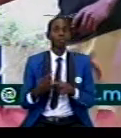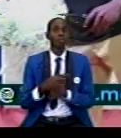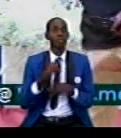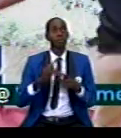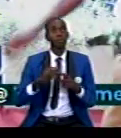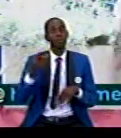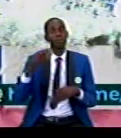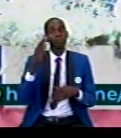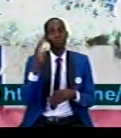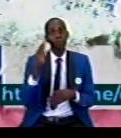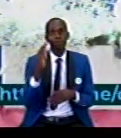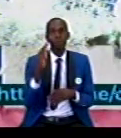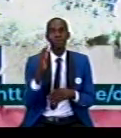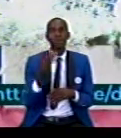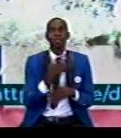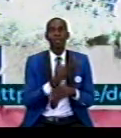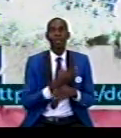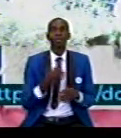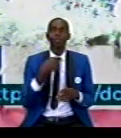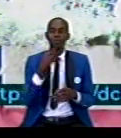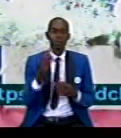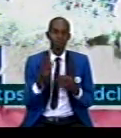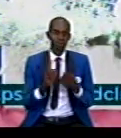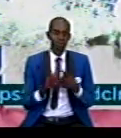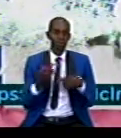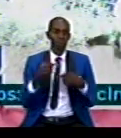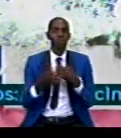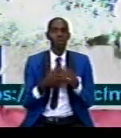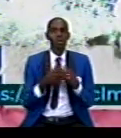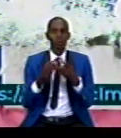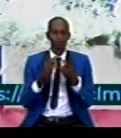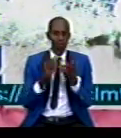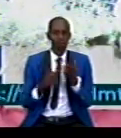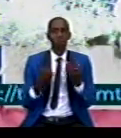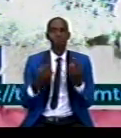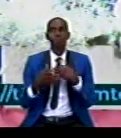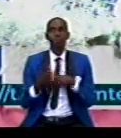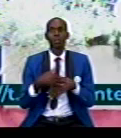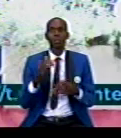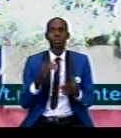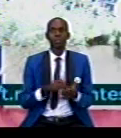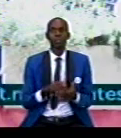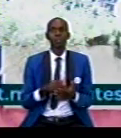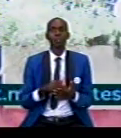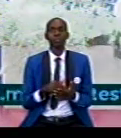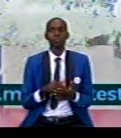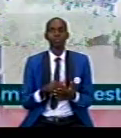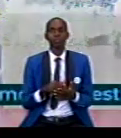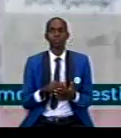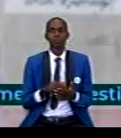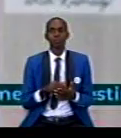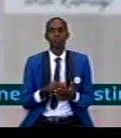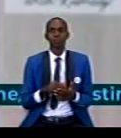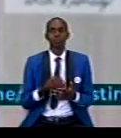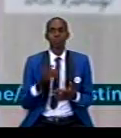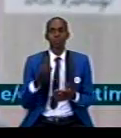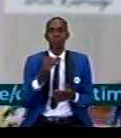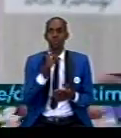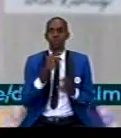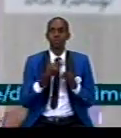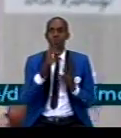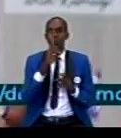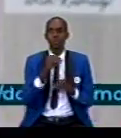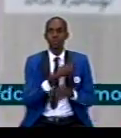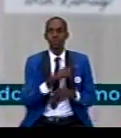and then come finally. And I saw her again come up today. So she's very sure the Lord has done this miracle. Praise the Lord.